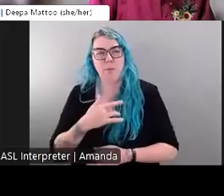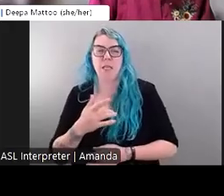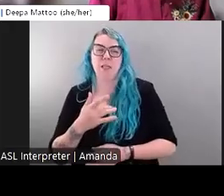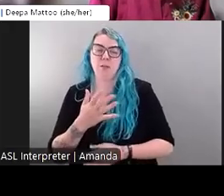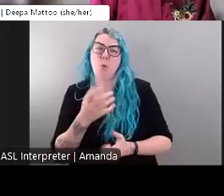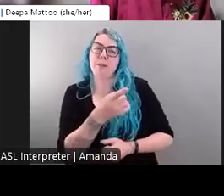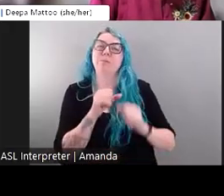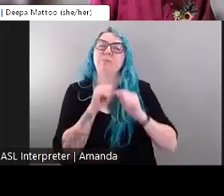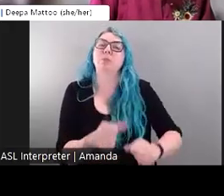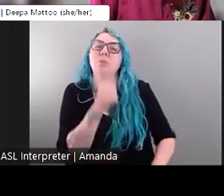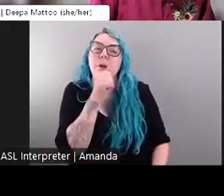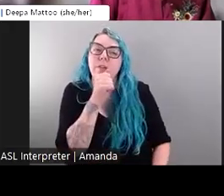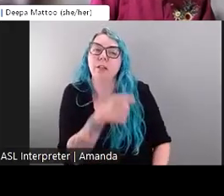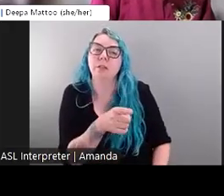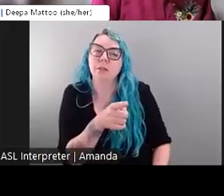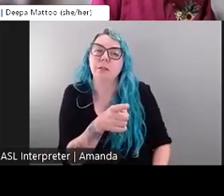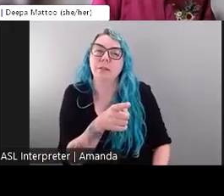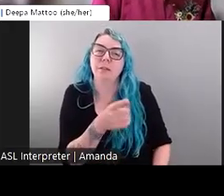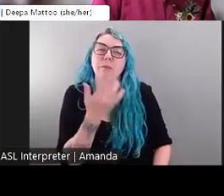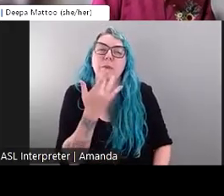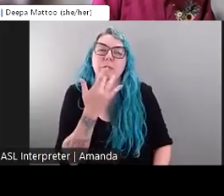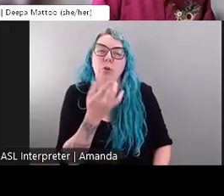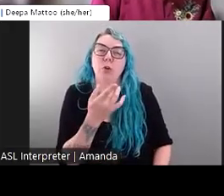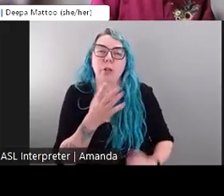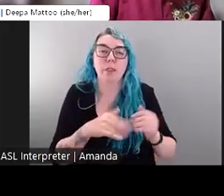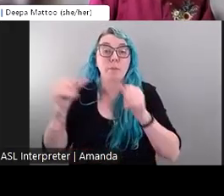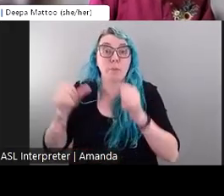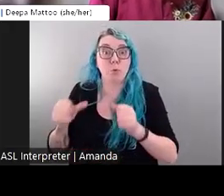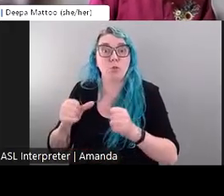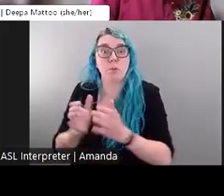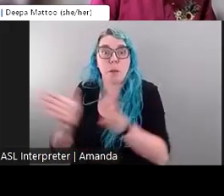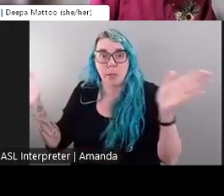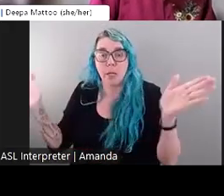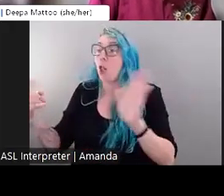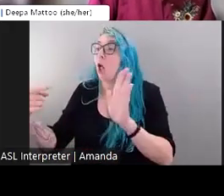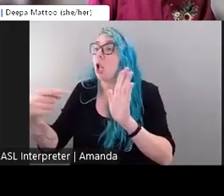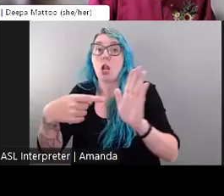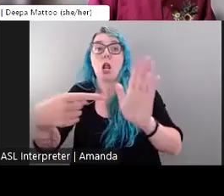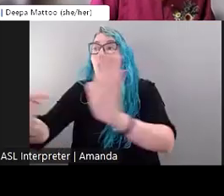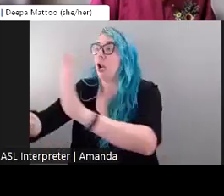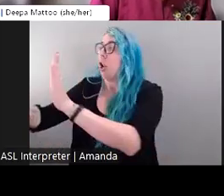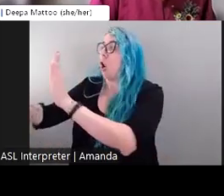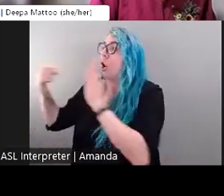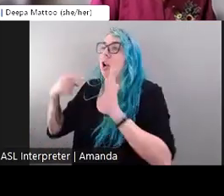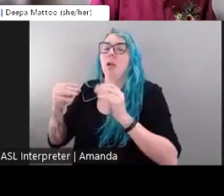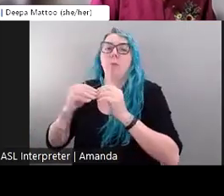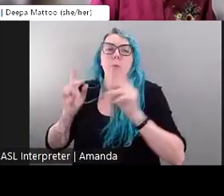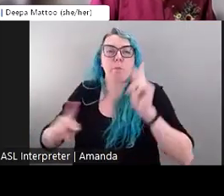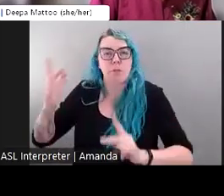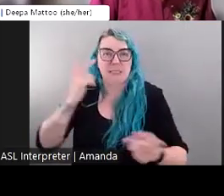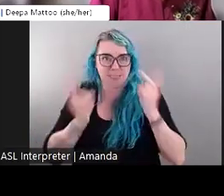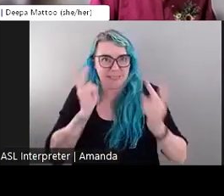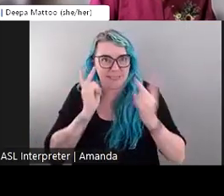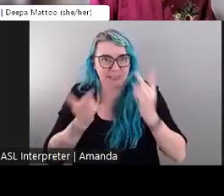because then what happens is when you put information like this and social media and other those